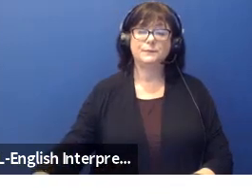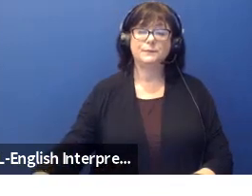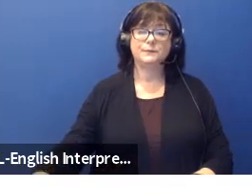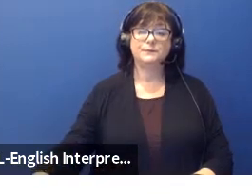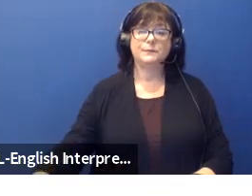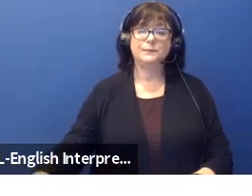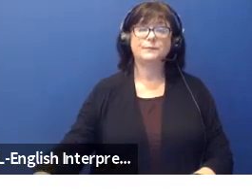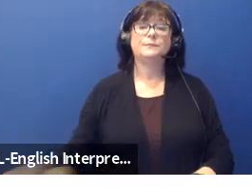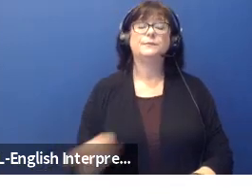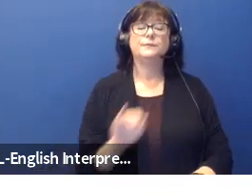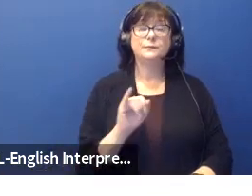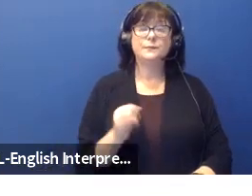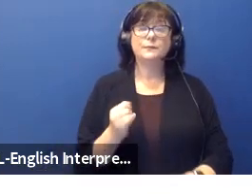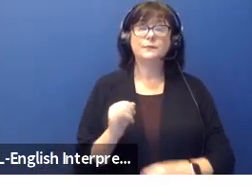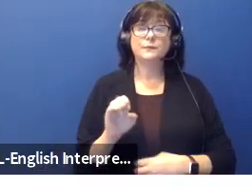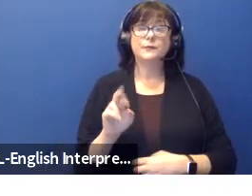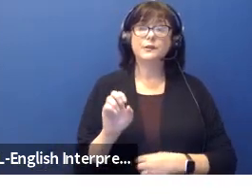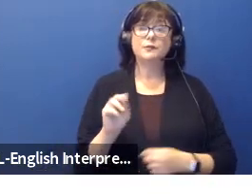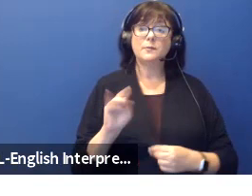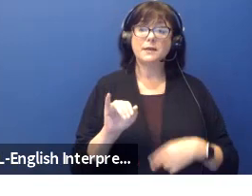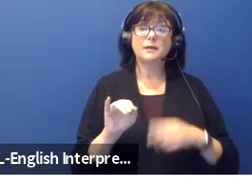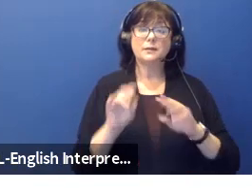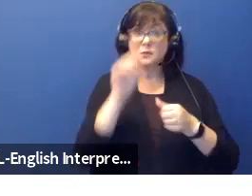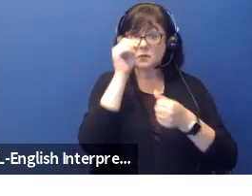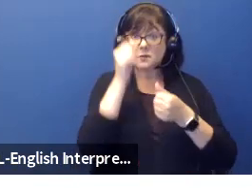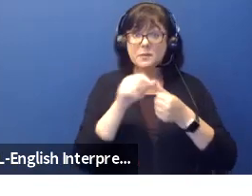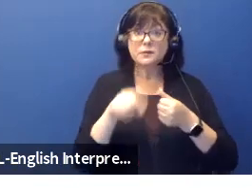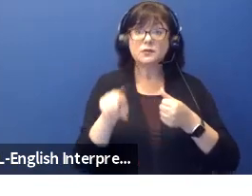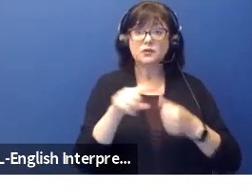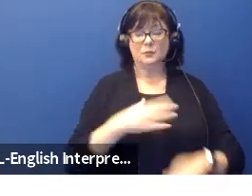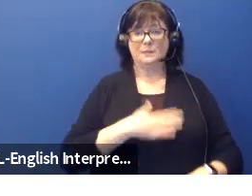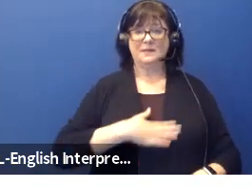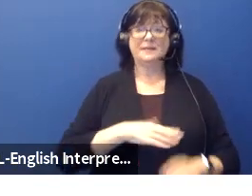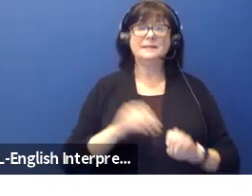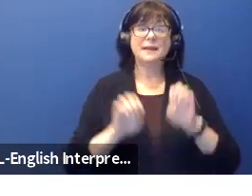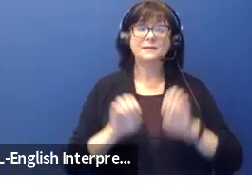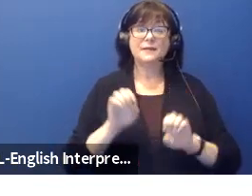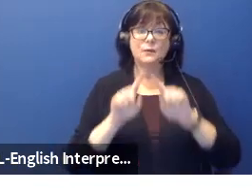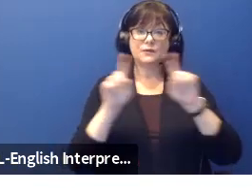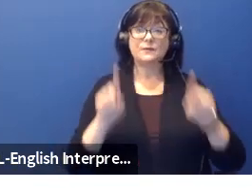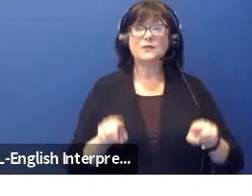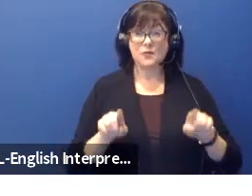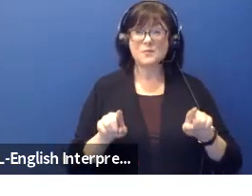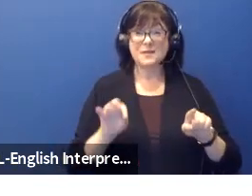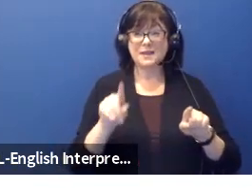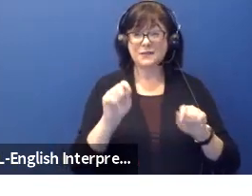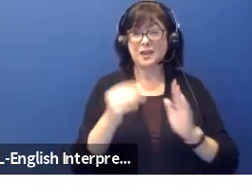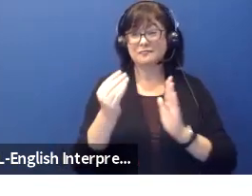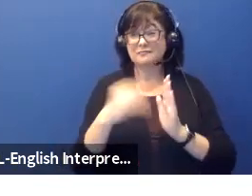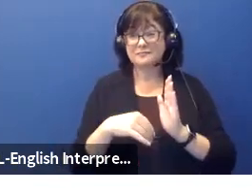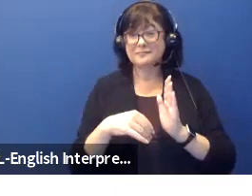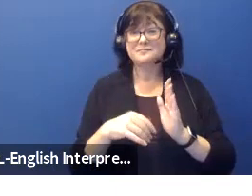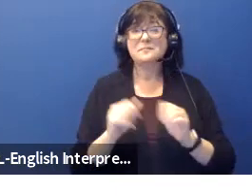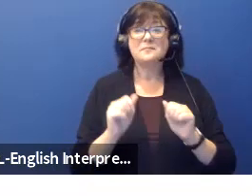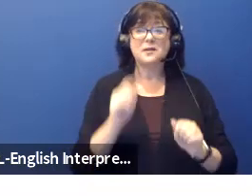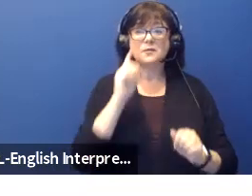Jeremy's put a little reminder in the chat that if you are able to complete the evaluation form, you have the option of being entered in a draw for a gift